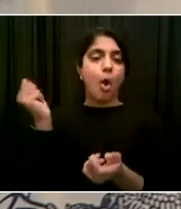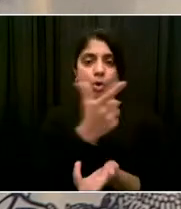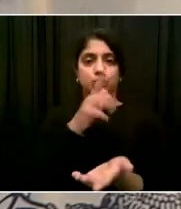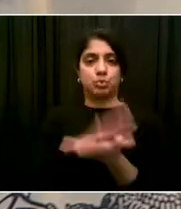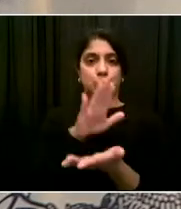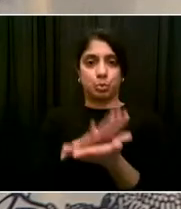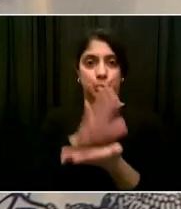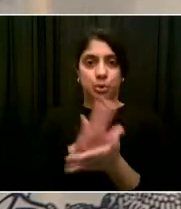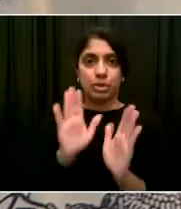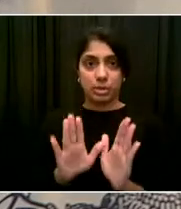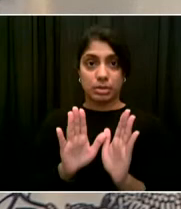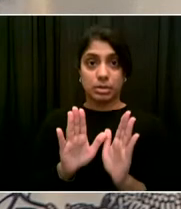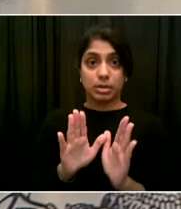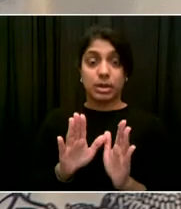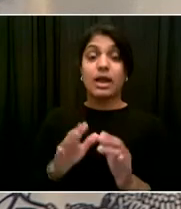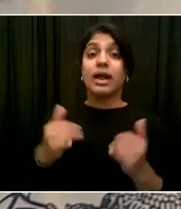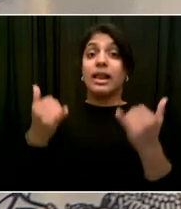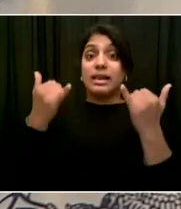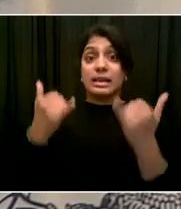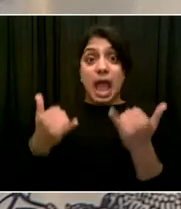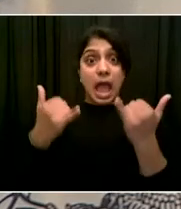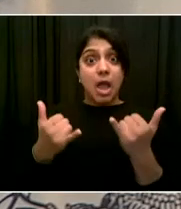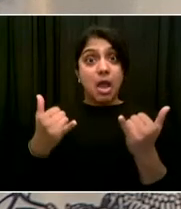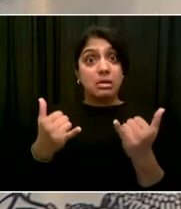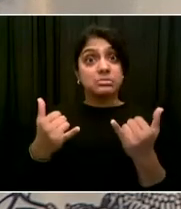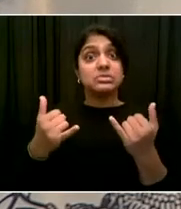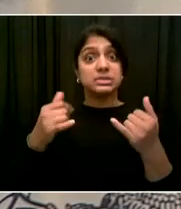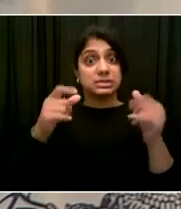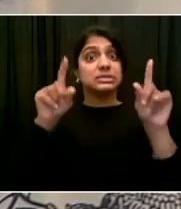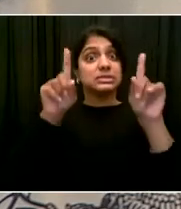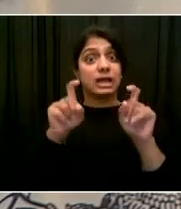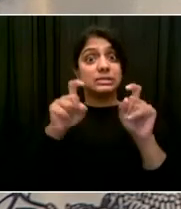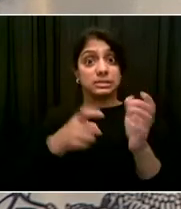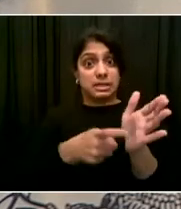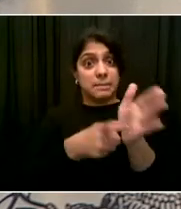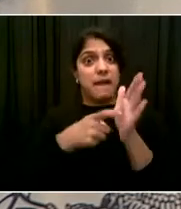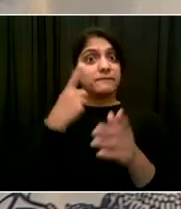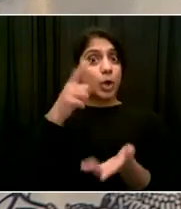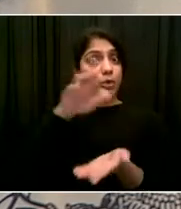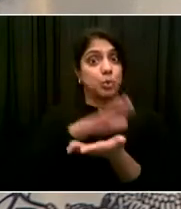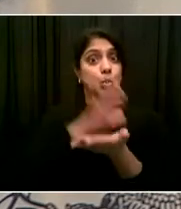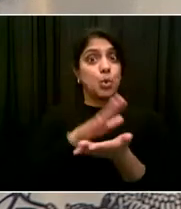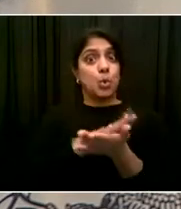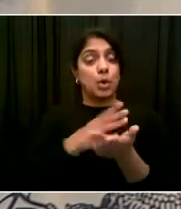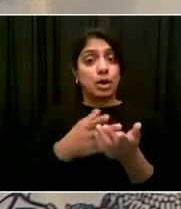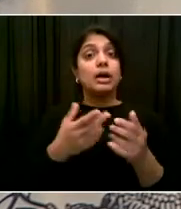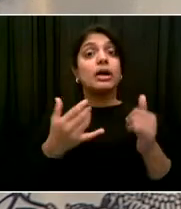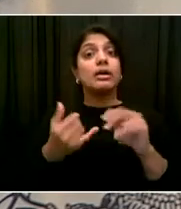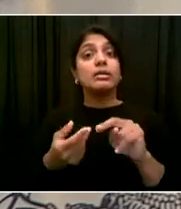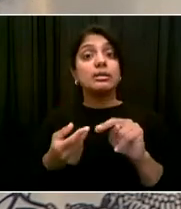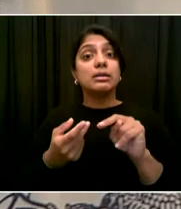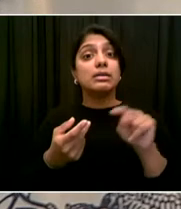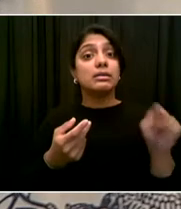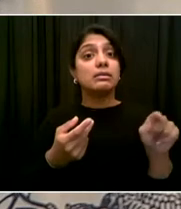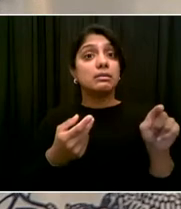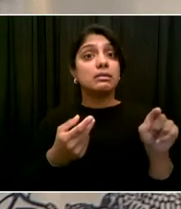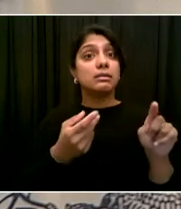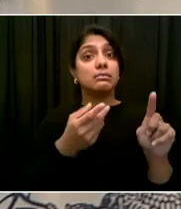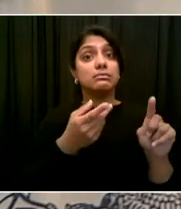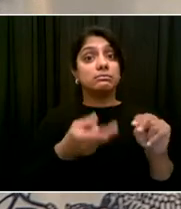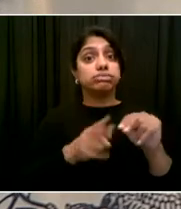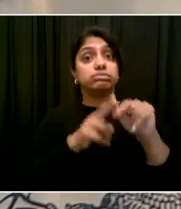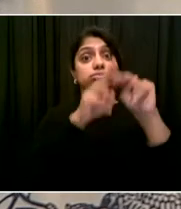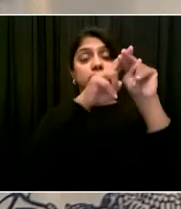them to do it. If an at-home test empowers parents to get more information about how their kid is